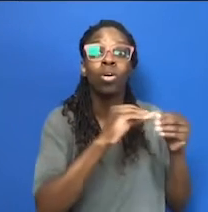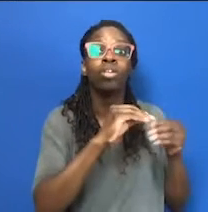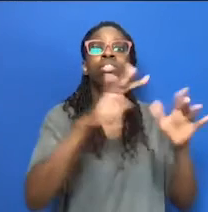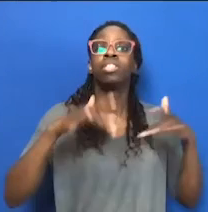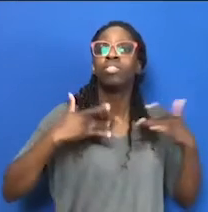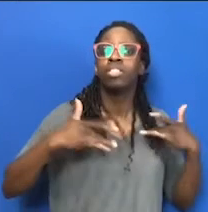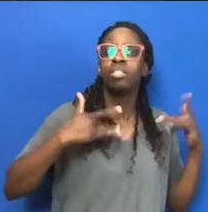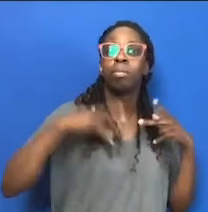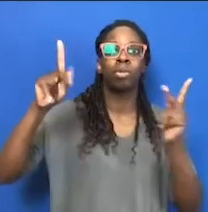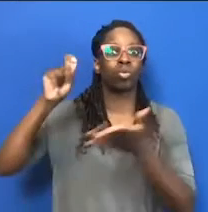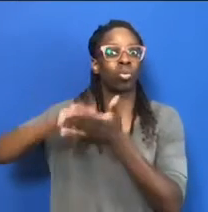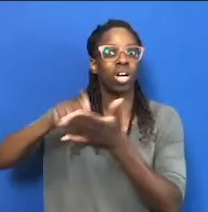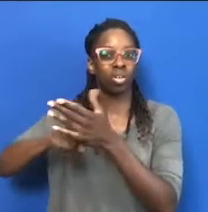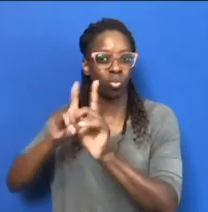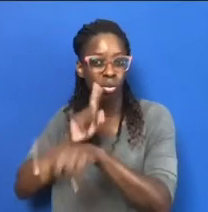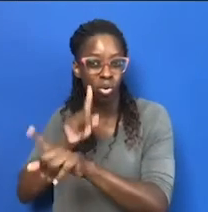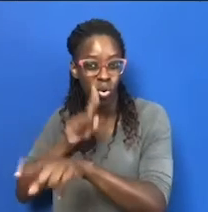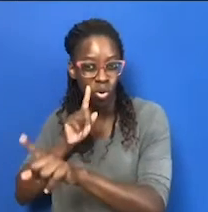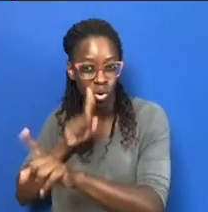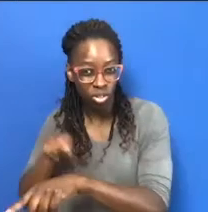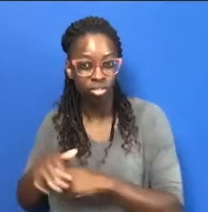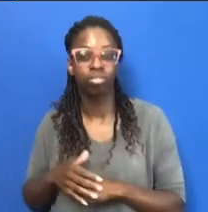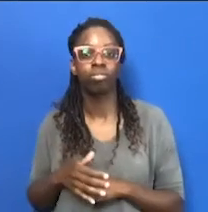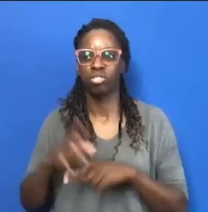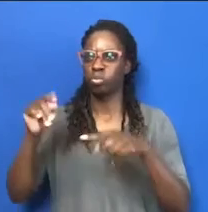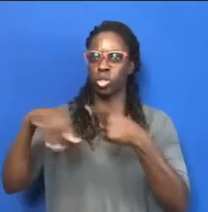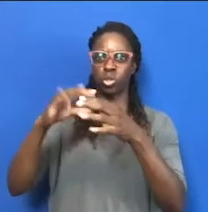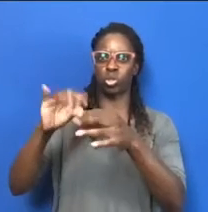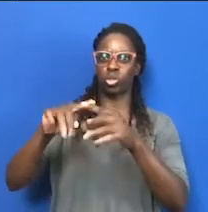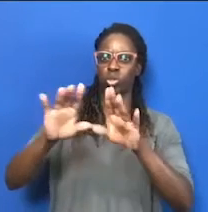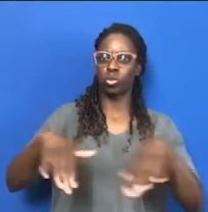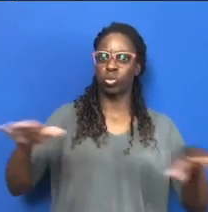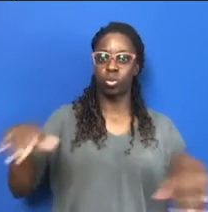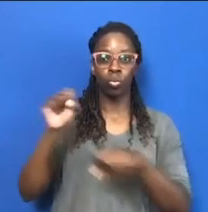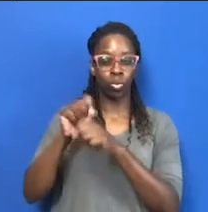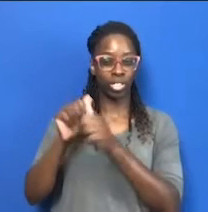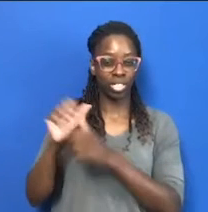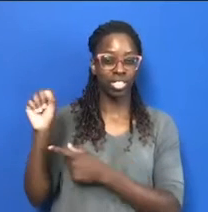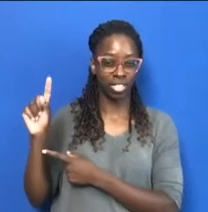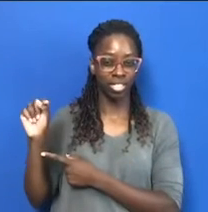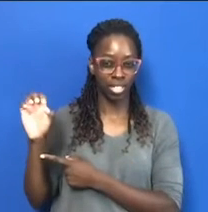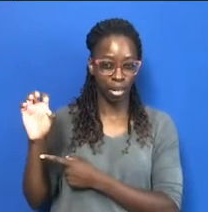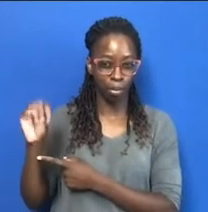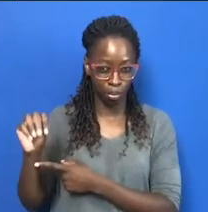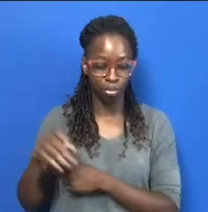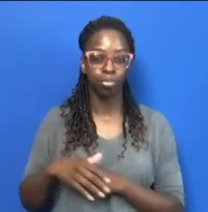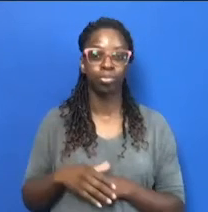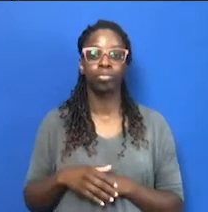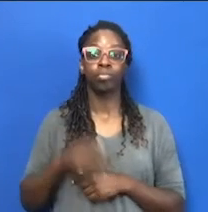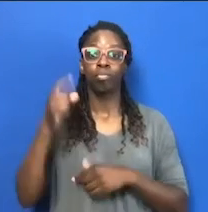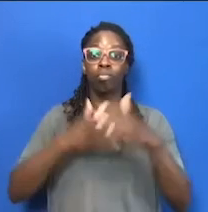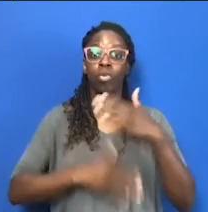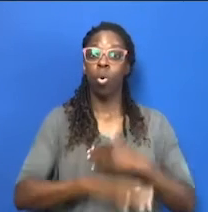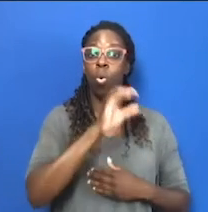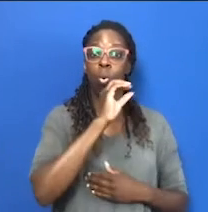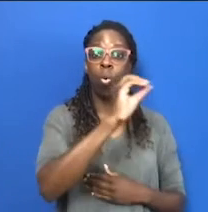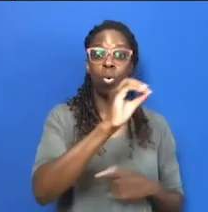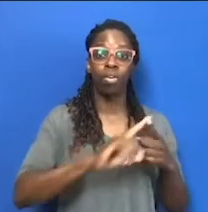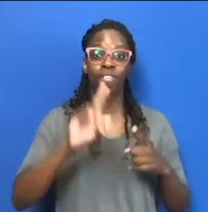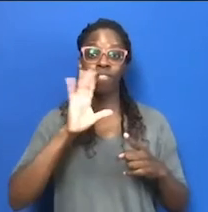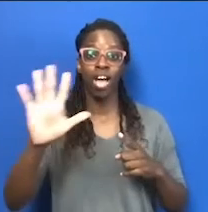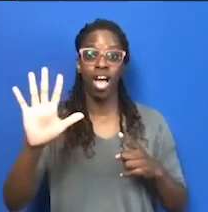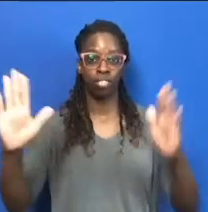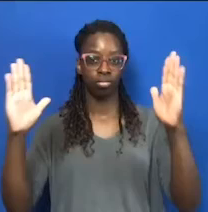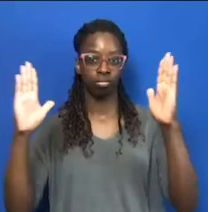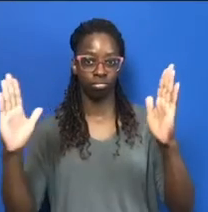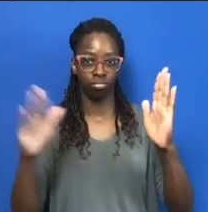STEM learning and children the age birth to age 5. We really wanted to know